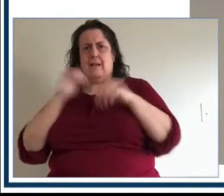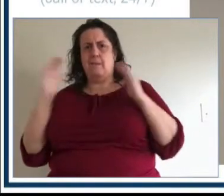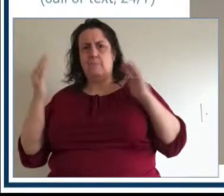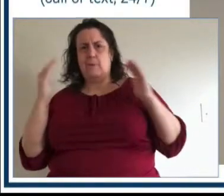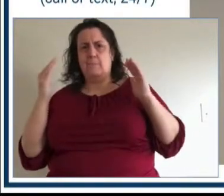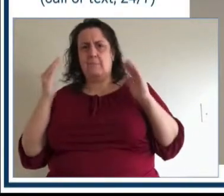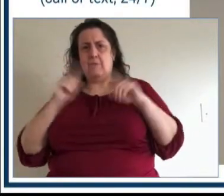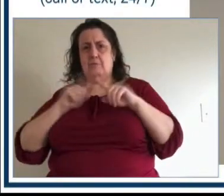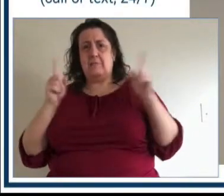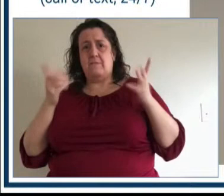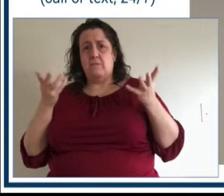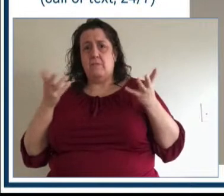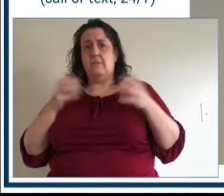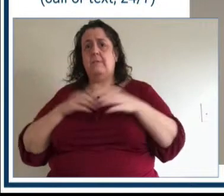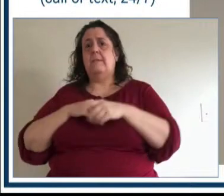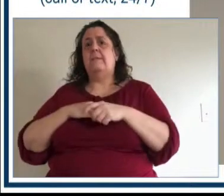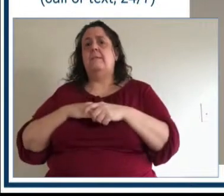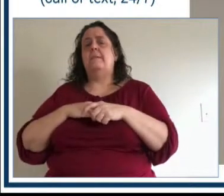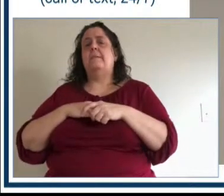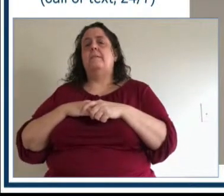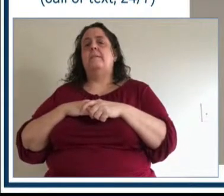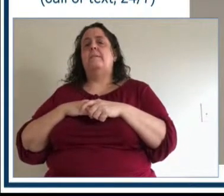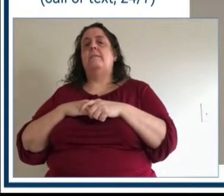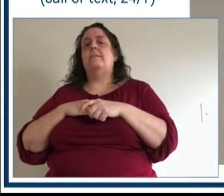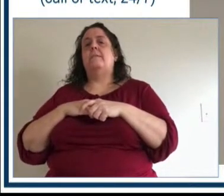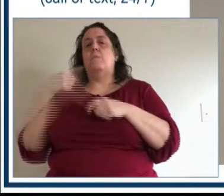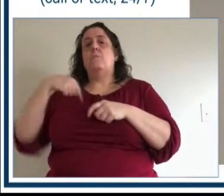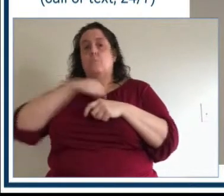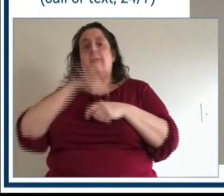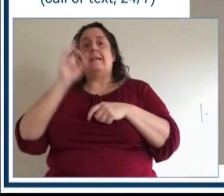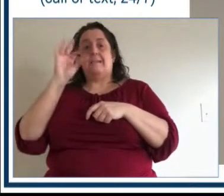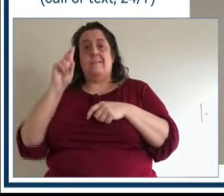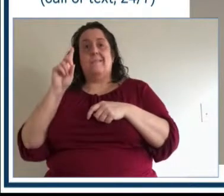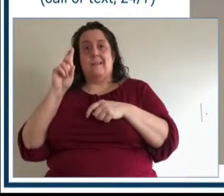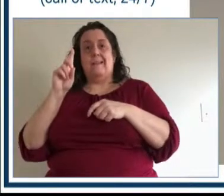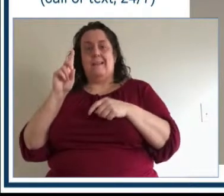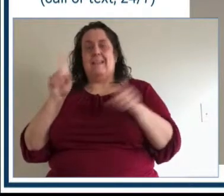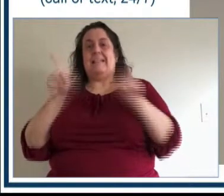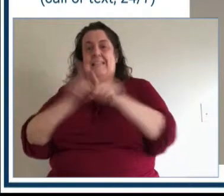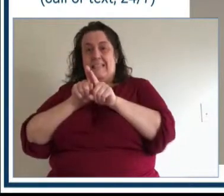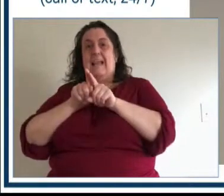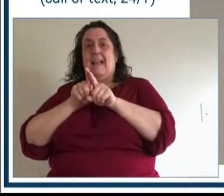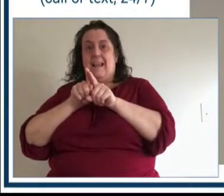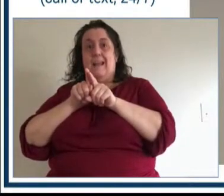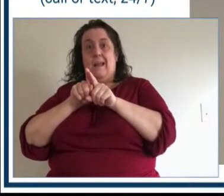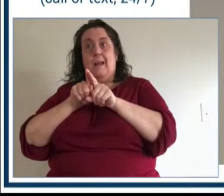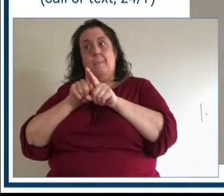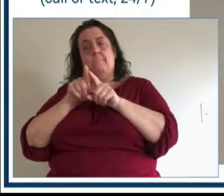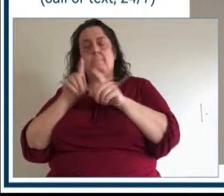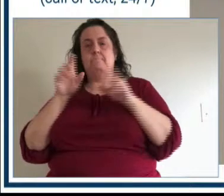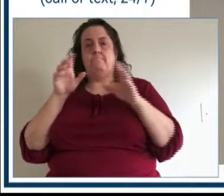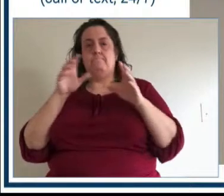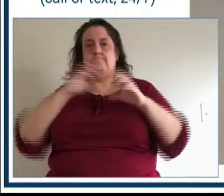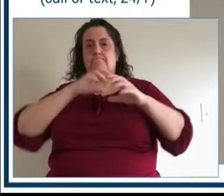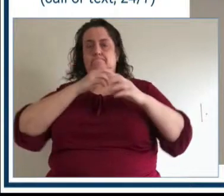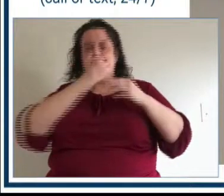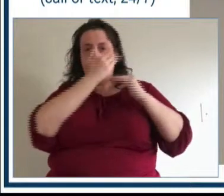and quite frankly, we used very tight restrictions to get things under control and to